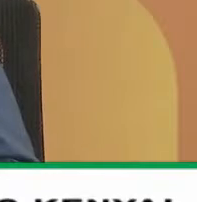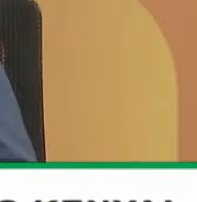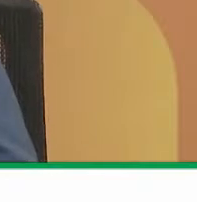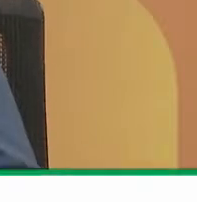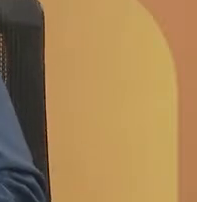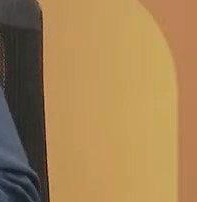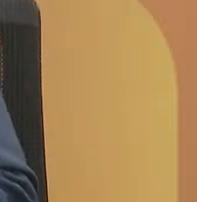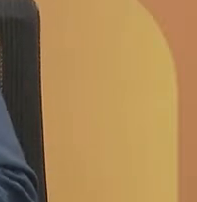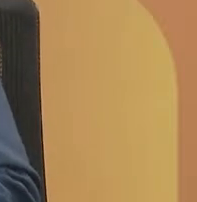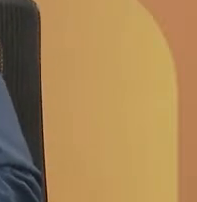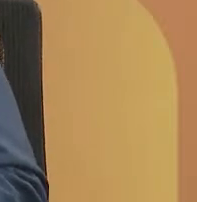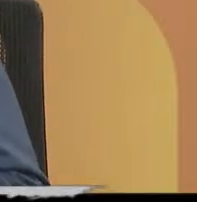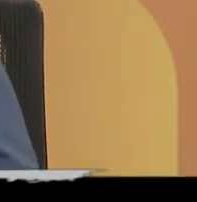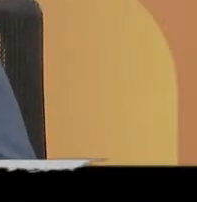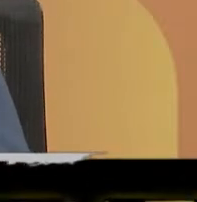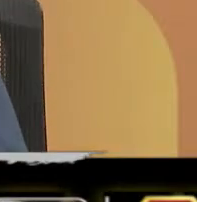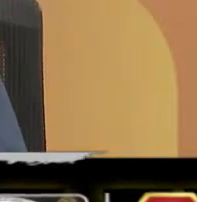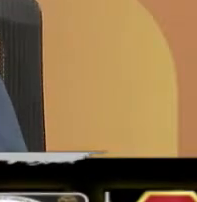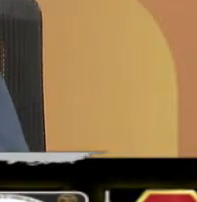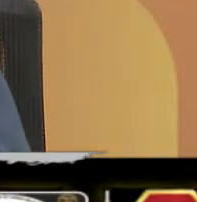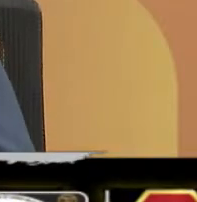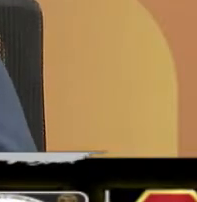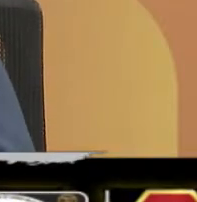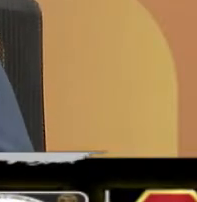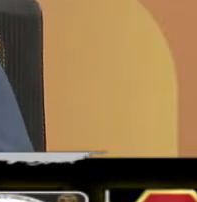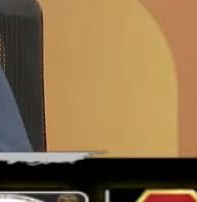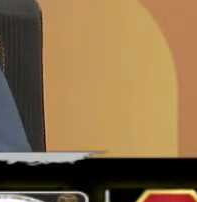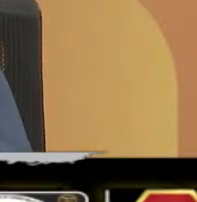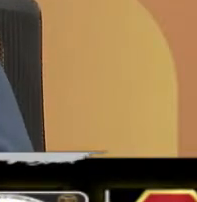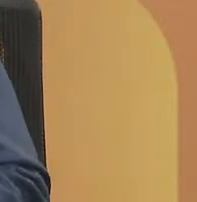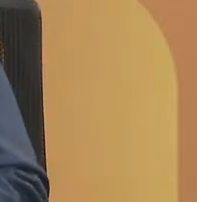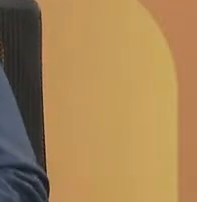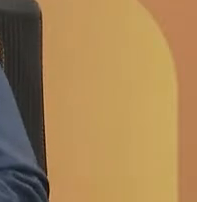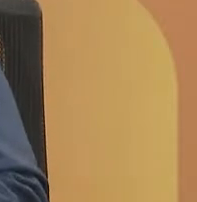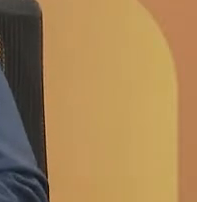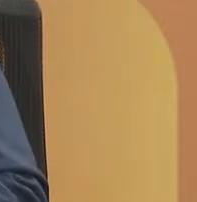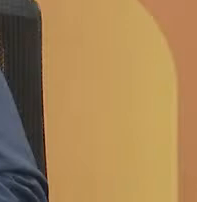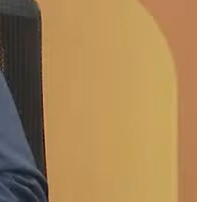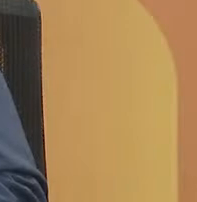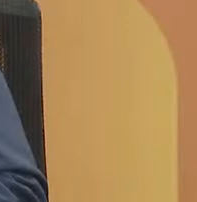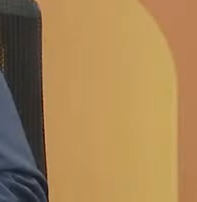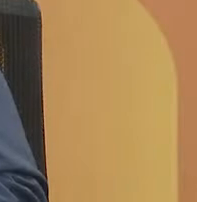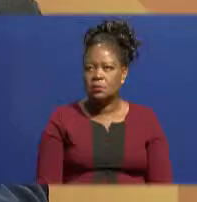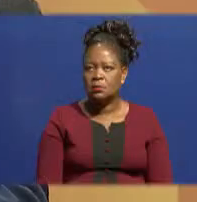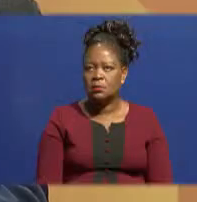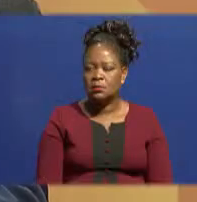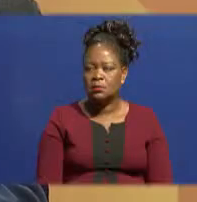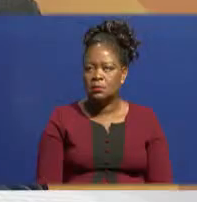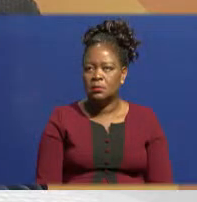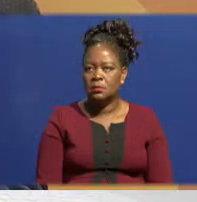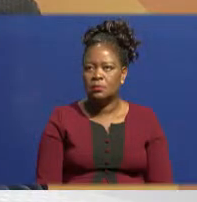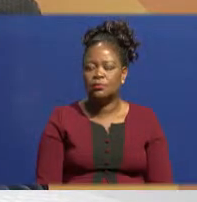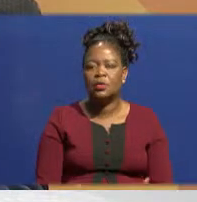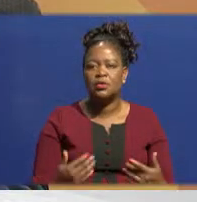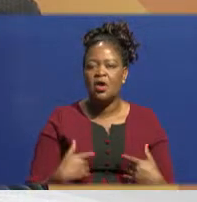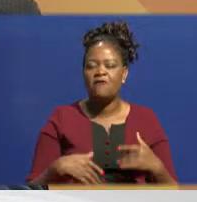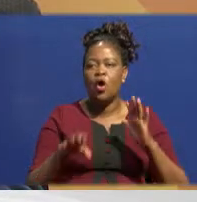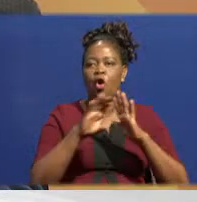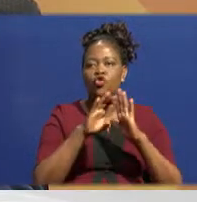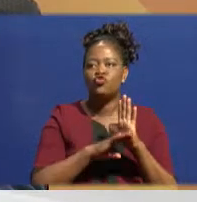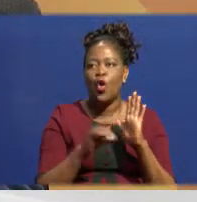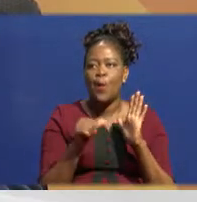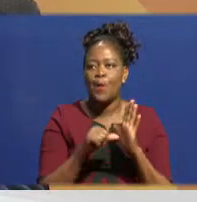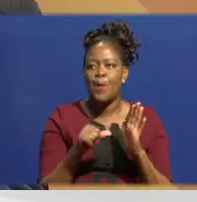without necessarily waiting for the constitution of these commissions. Because we cannot allow again to have a constitutional